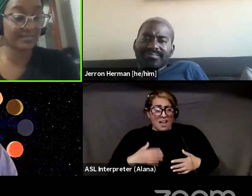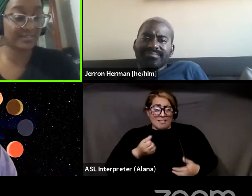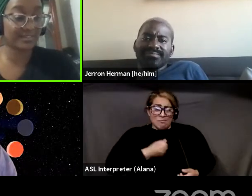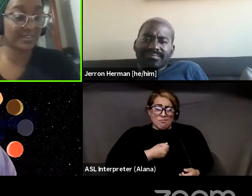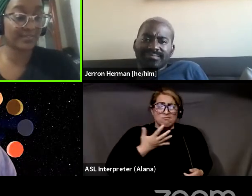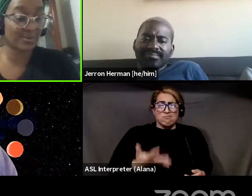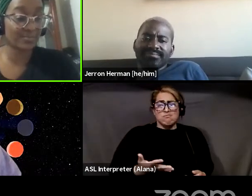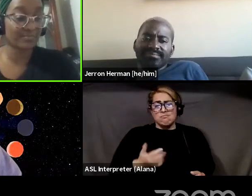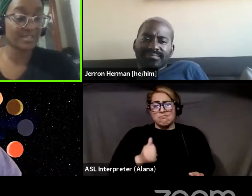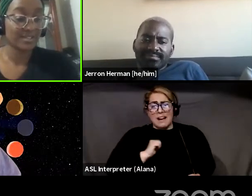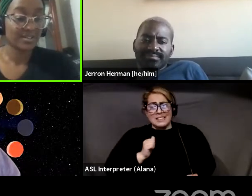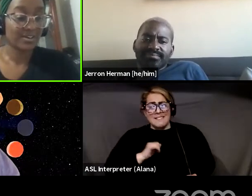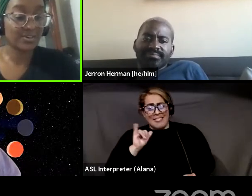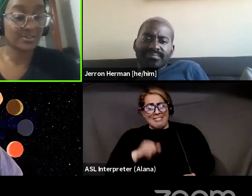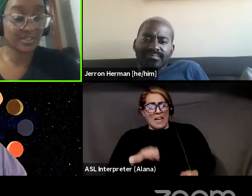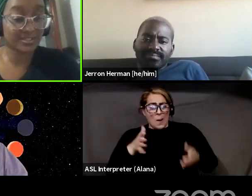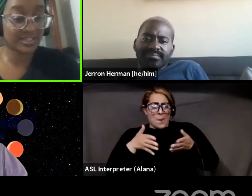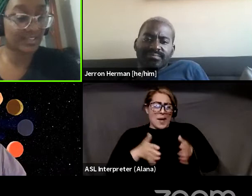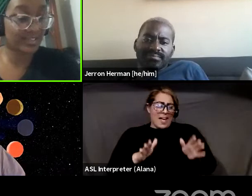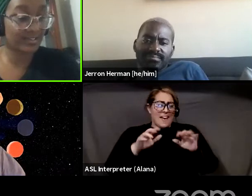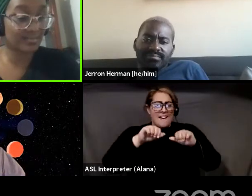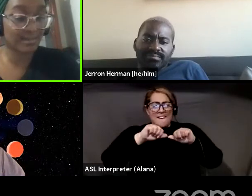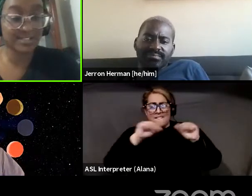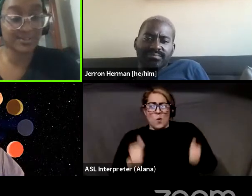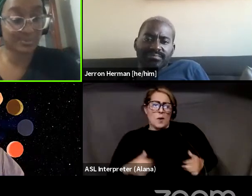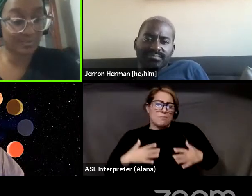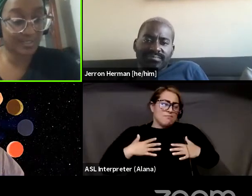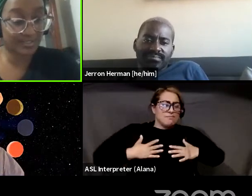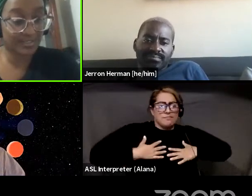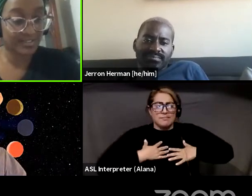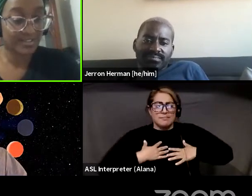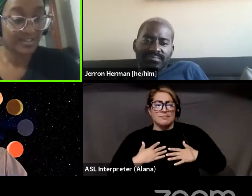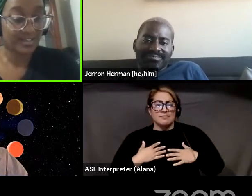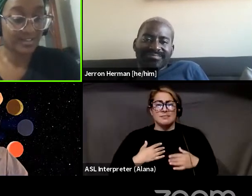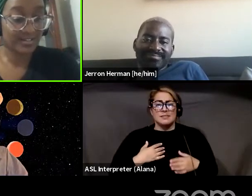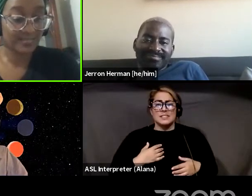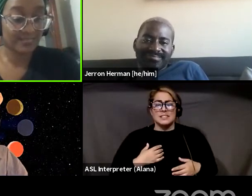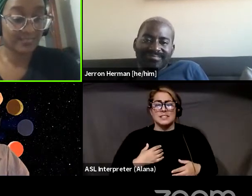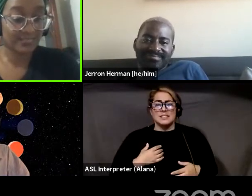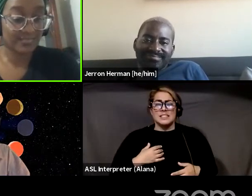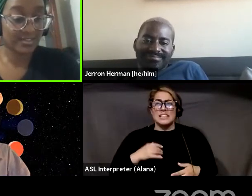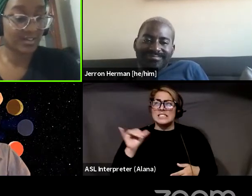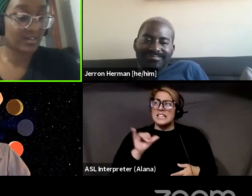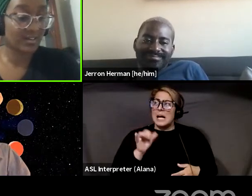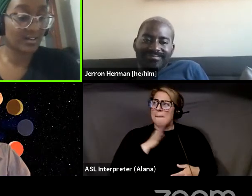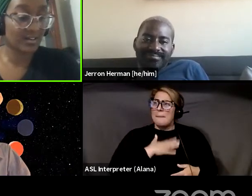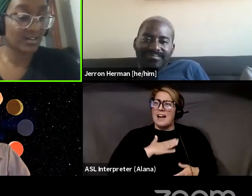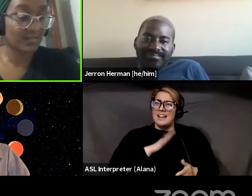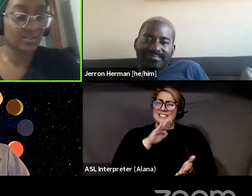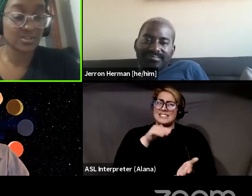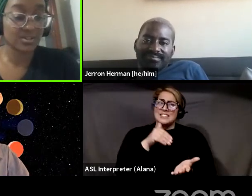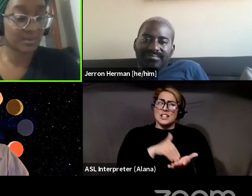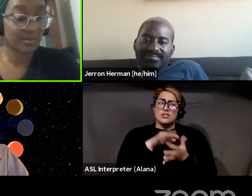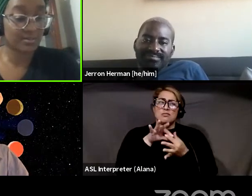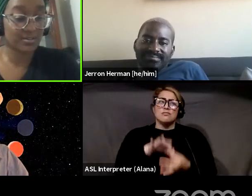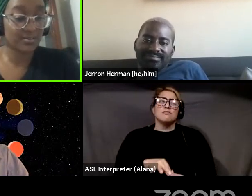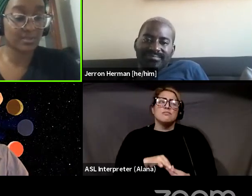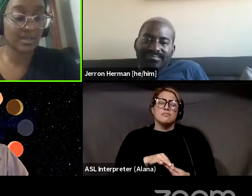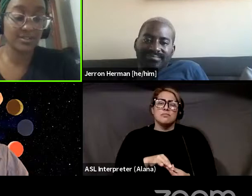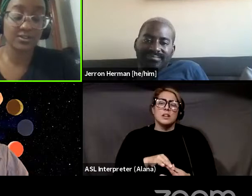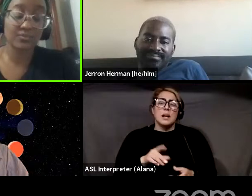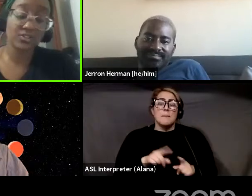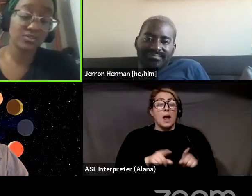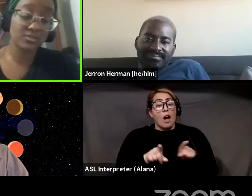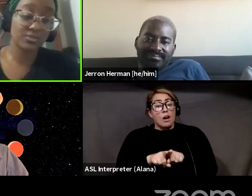in that form. Although it is not like my centerpiece. I often think about